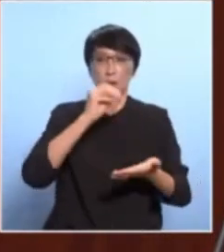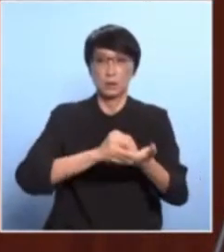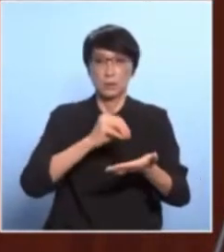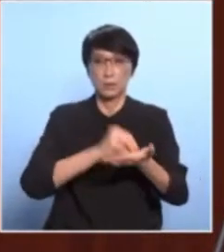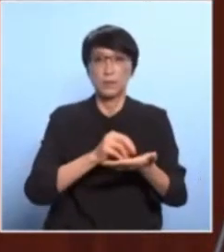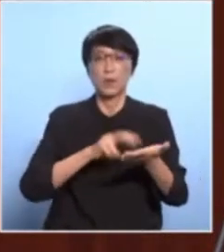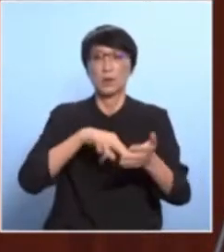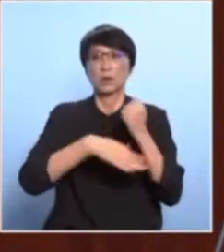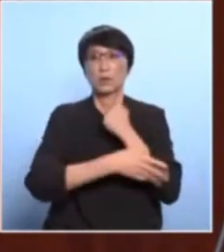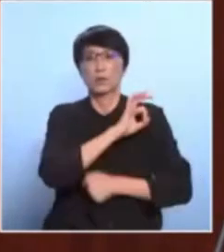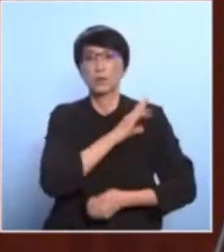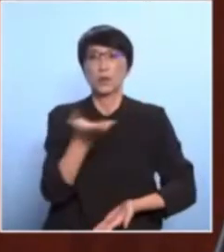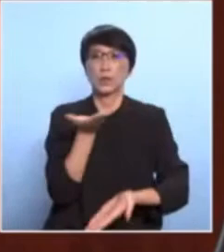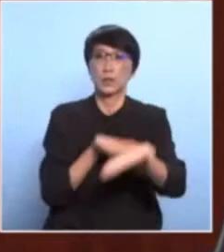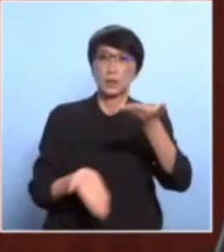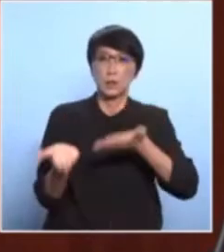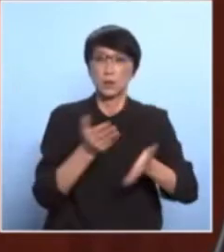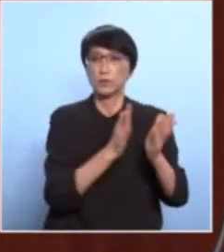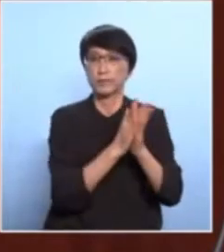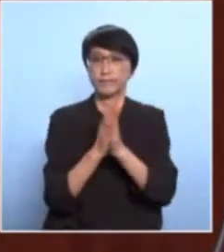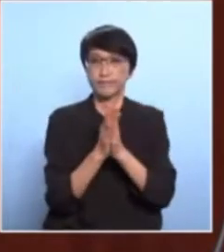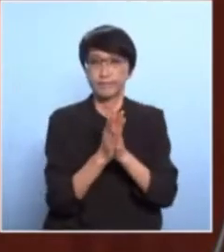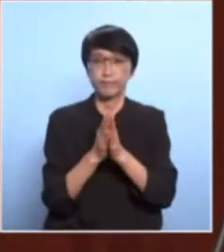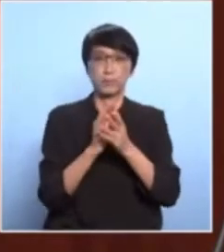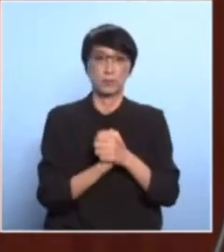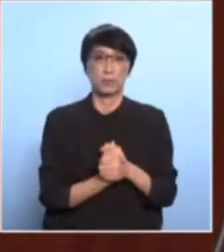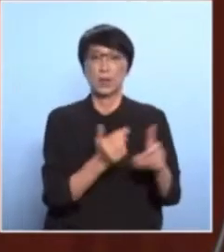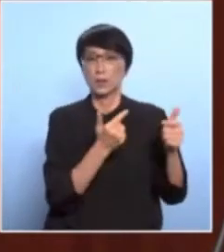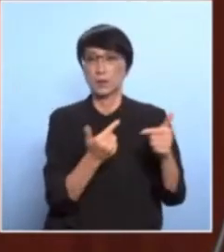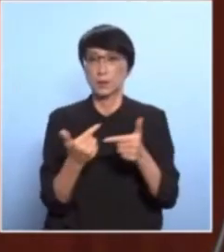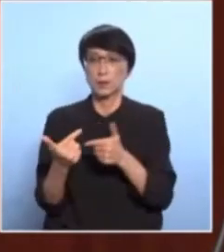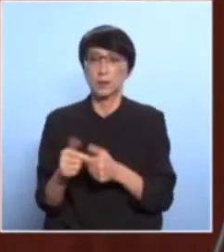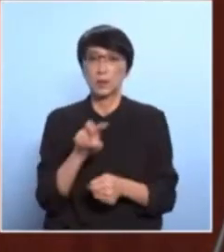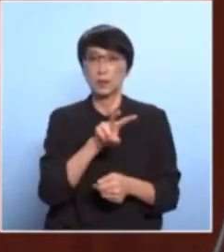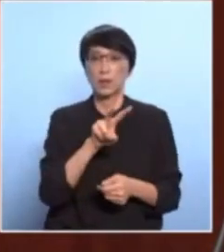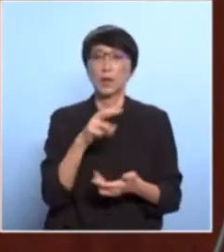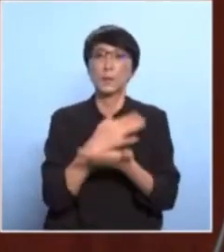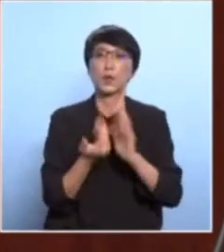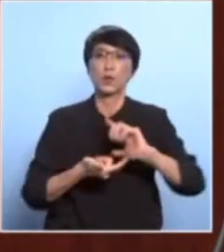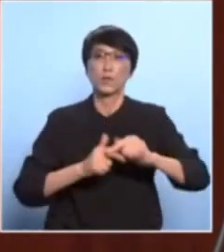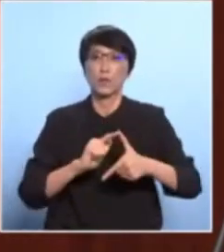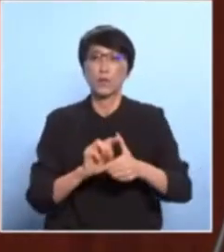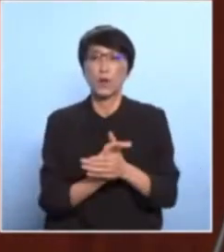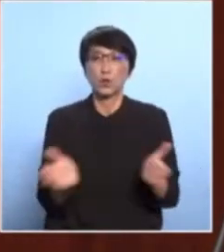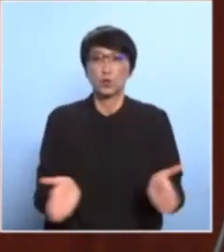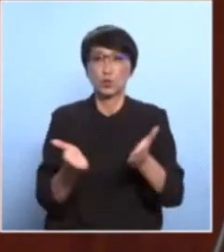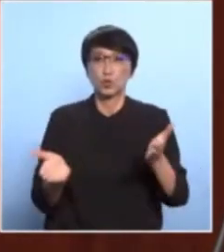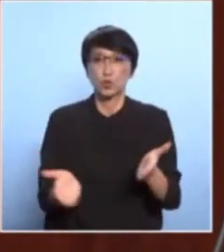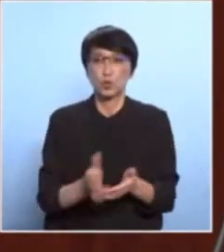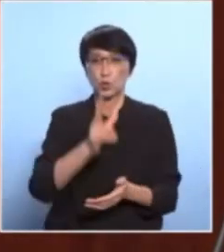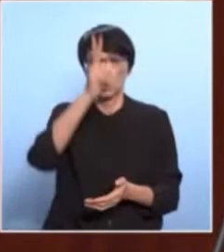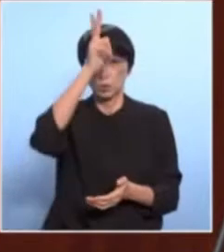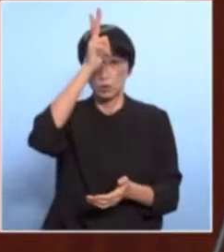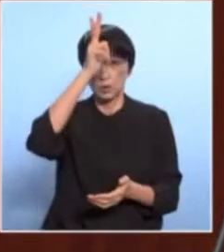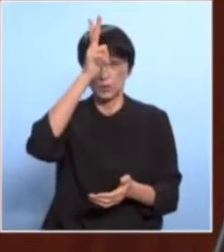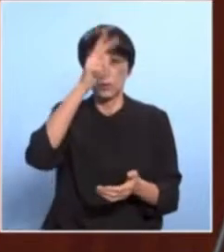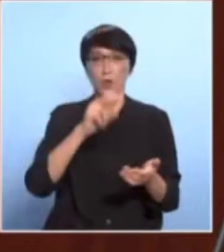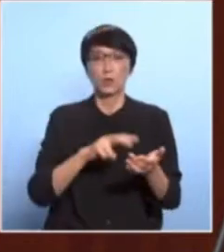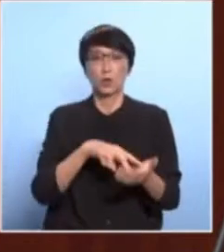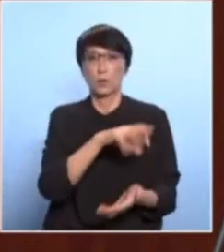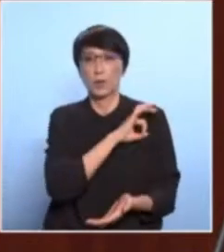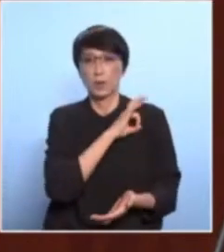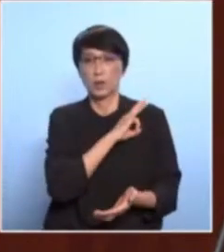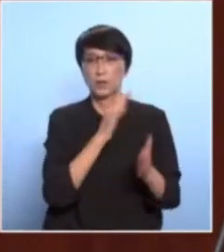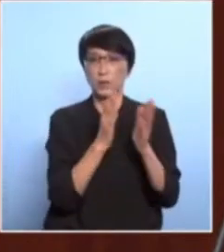answer sessions, the LegCo anti-chamber exchange sessions, and face-to-face communication, etc., for better policy